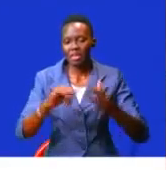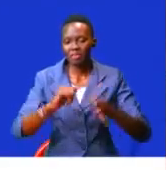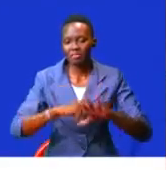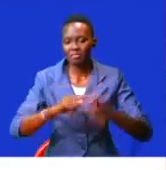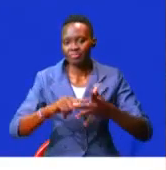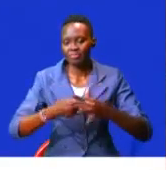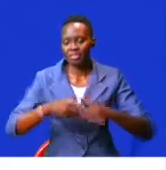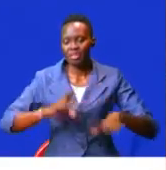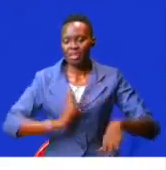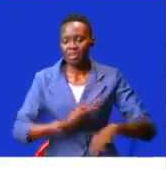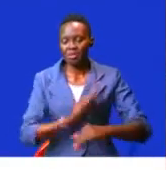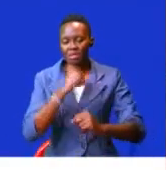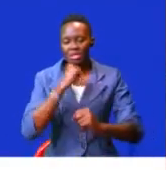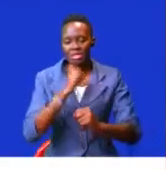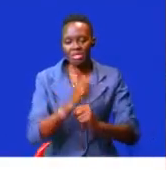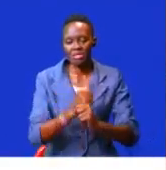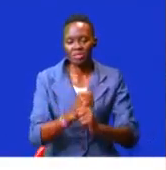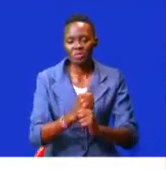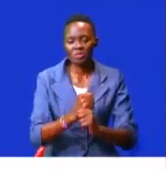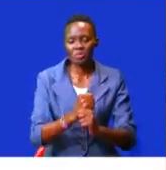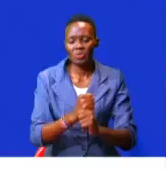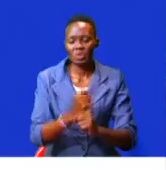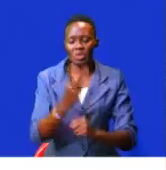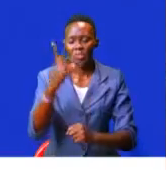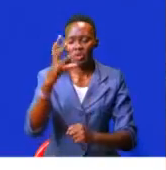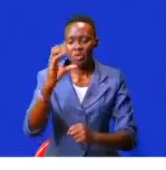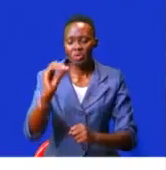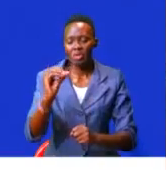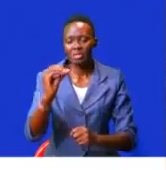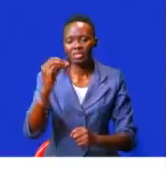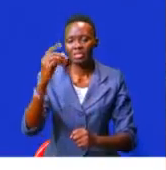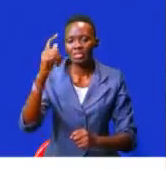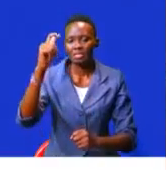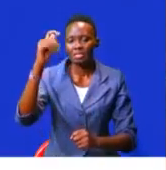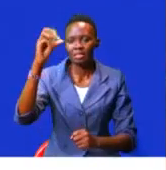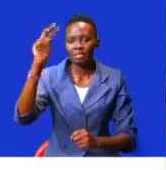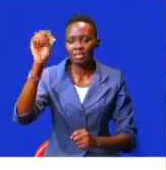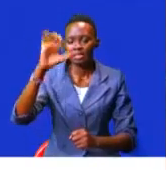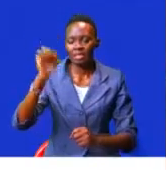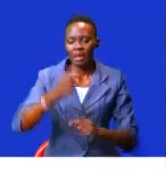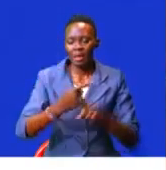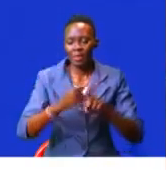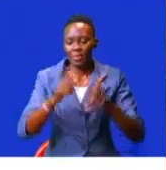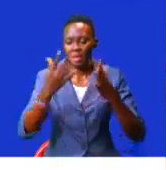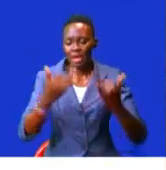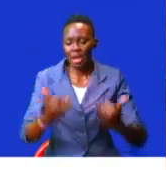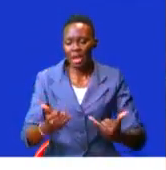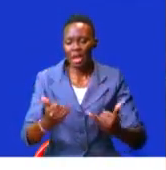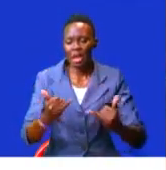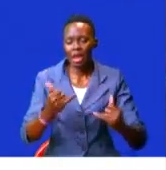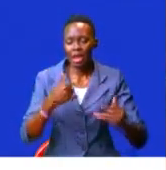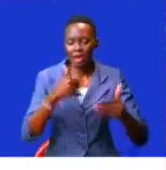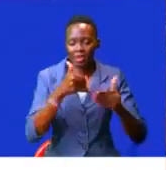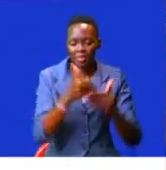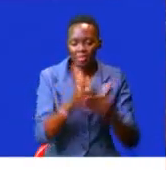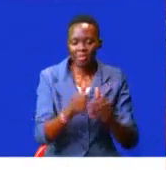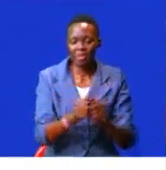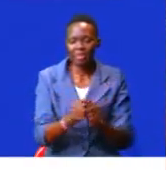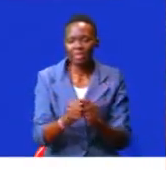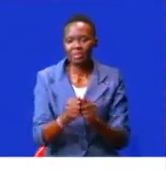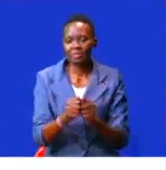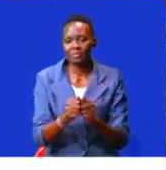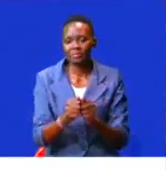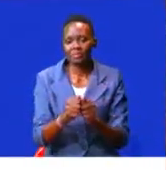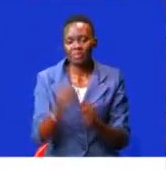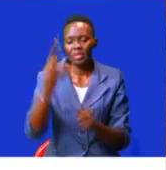were doing hardly 20 tons, and right now we attest that we are almost hitting a metric ton when it